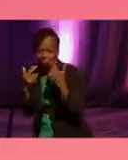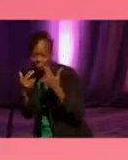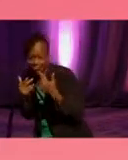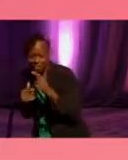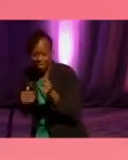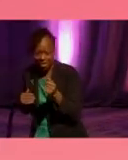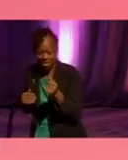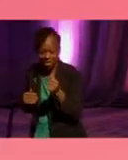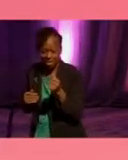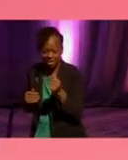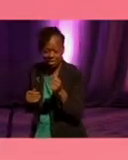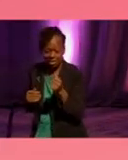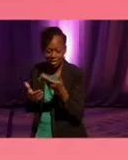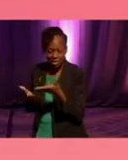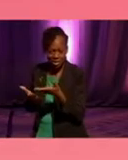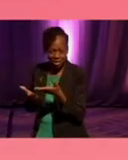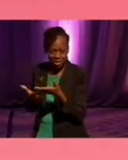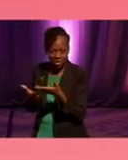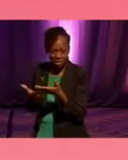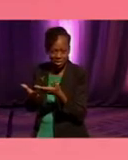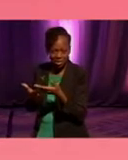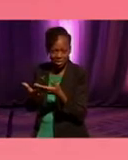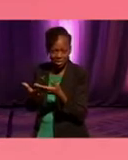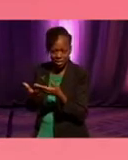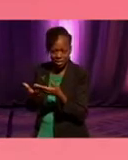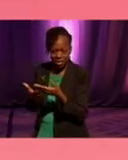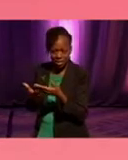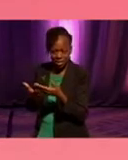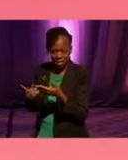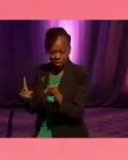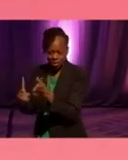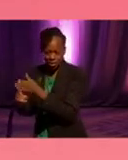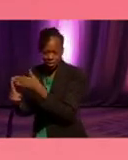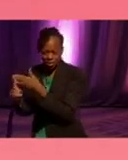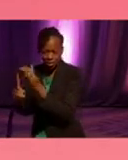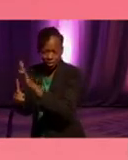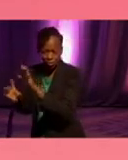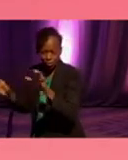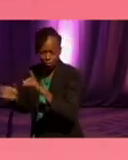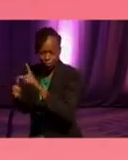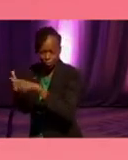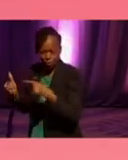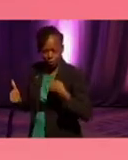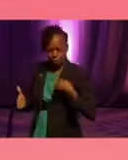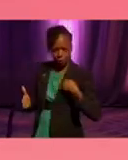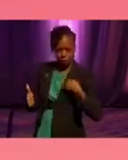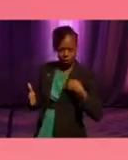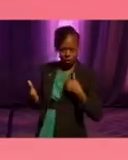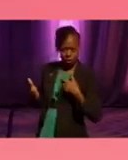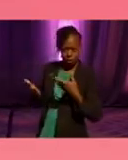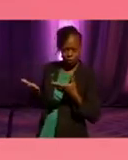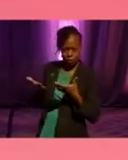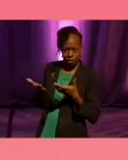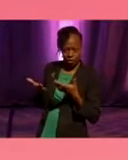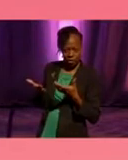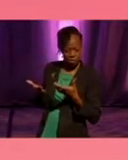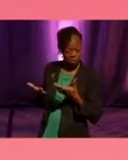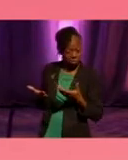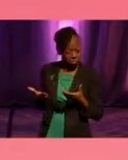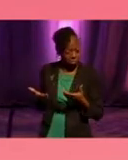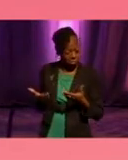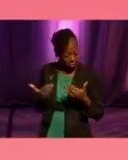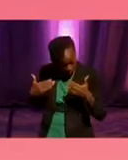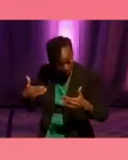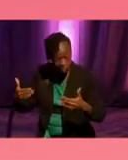and then get them to like do what we want. So I met with a bunch of legislators in Sacramento,